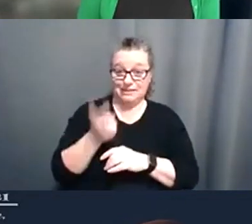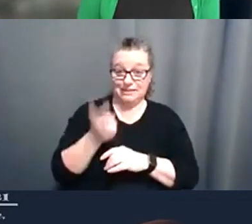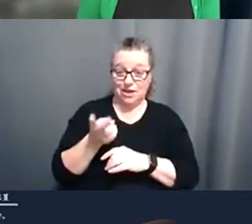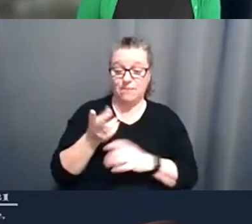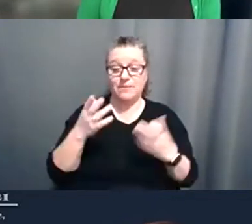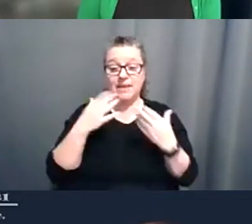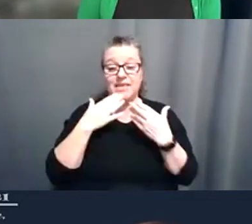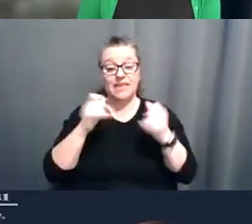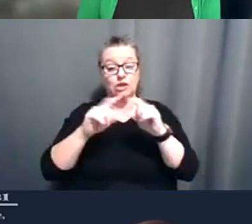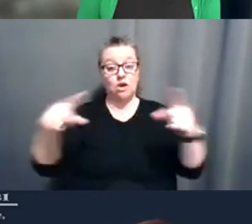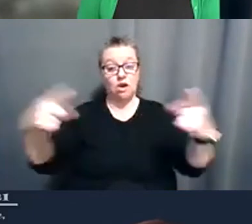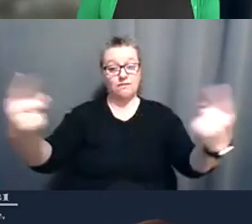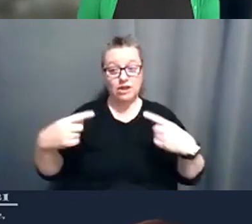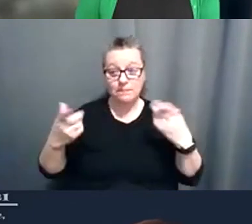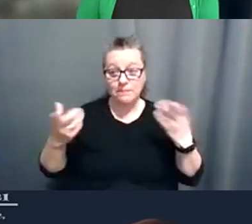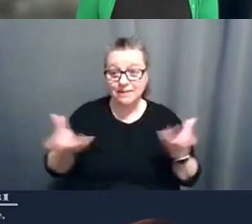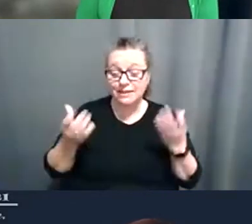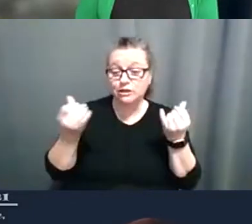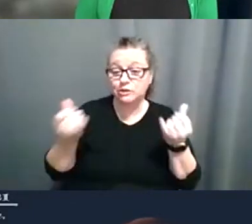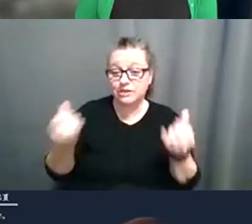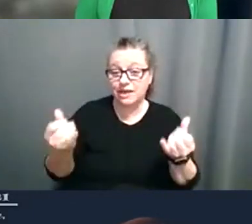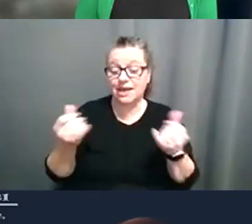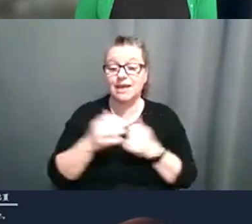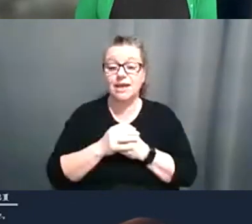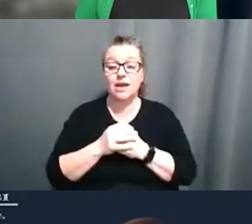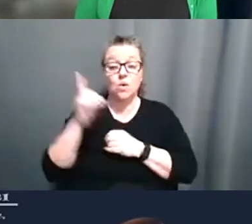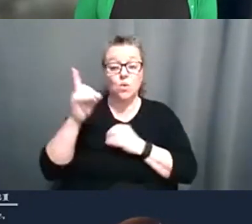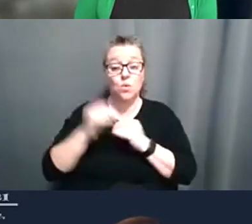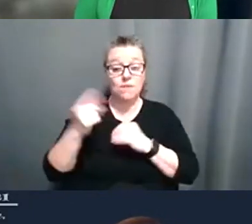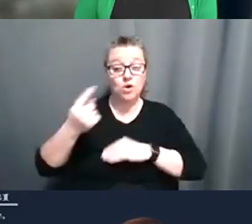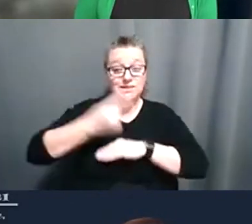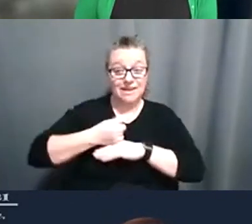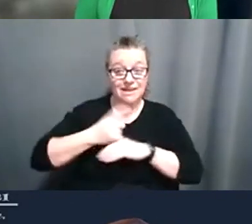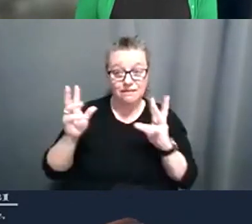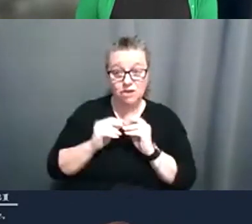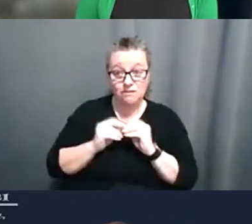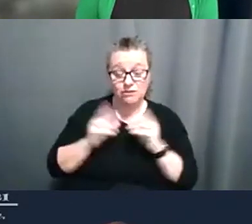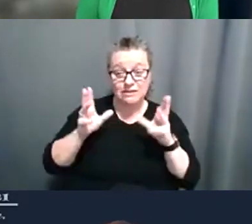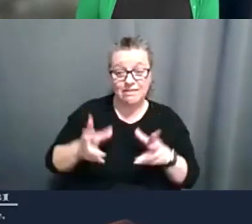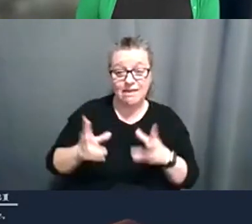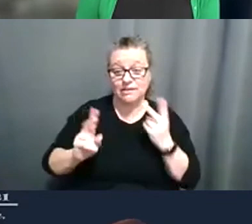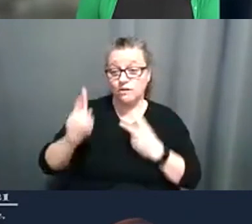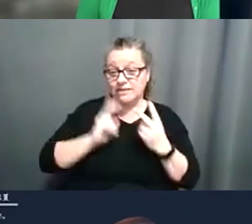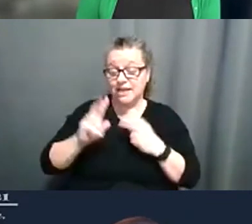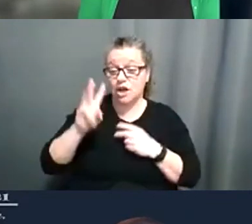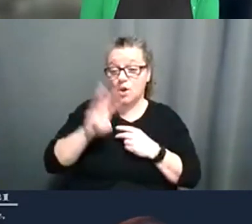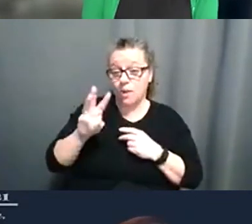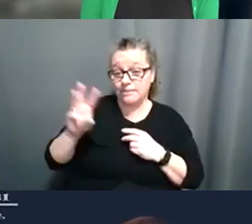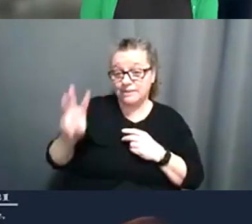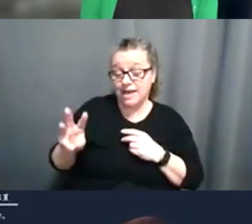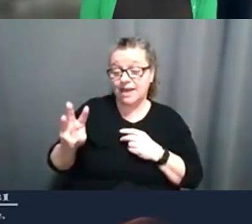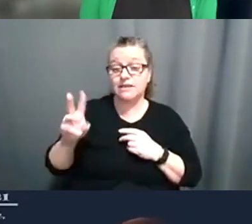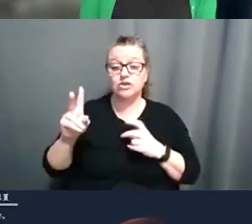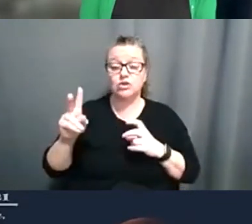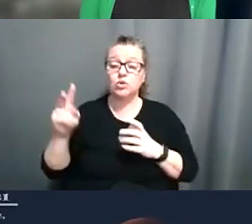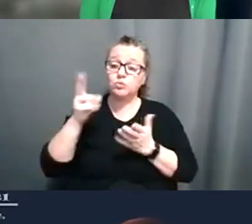you all for being here today. And there's one more day of the conference left. So visit our website to revisit